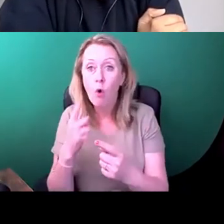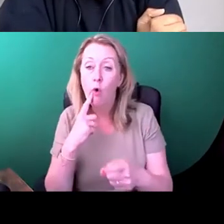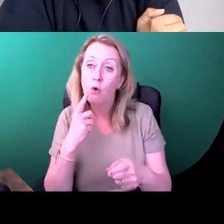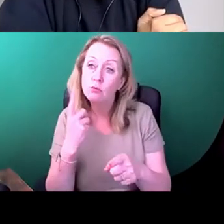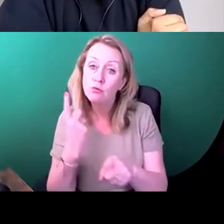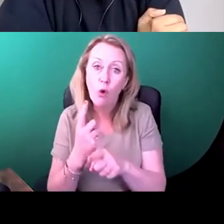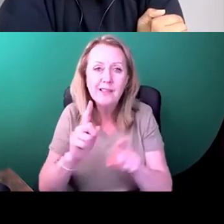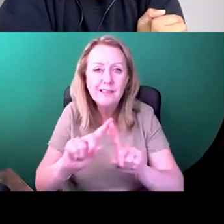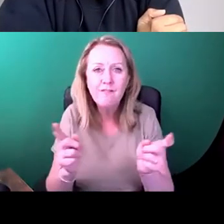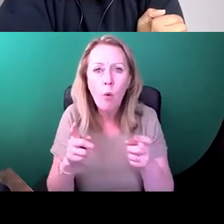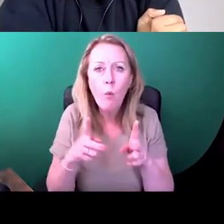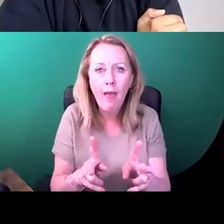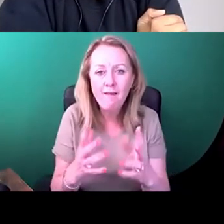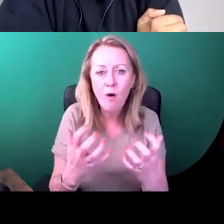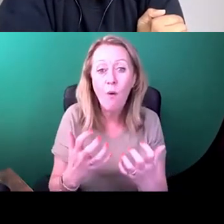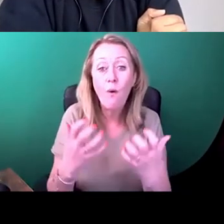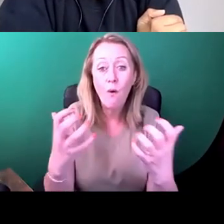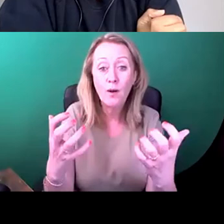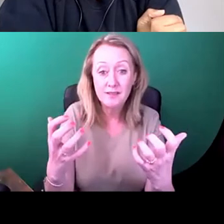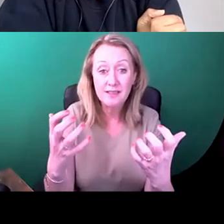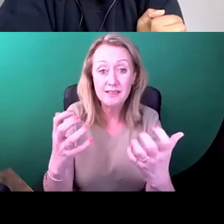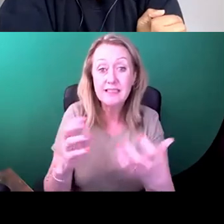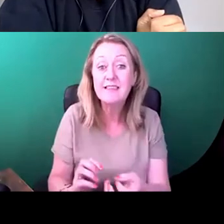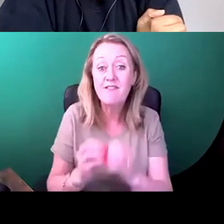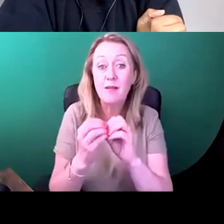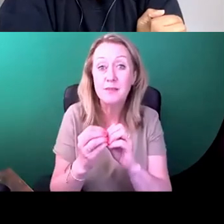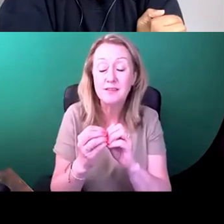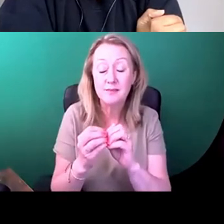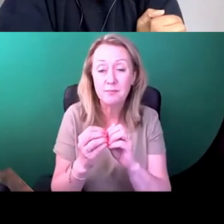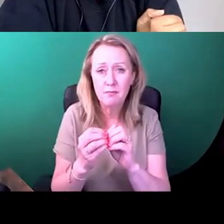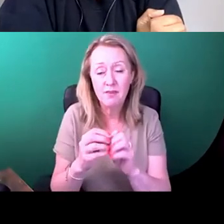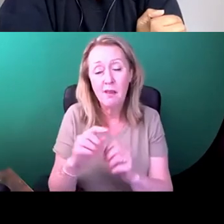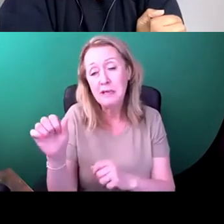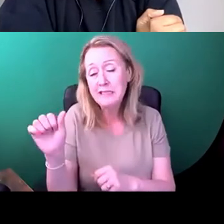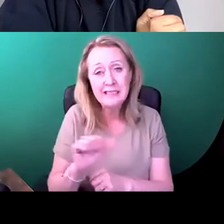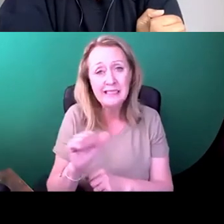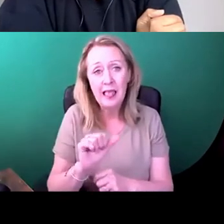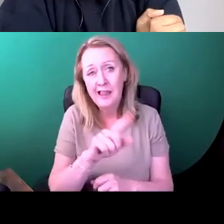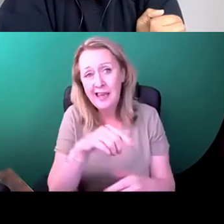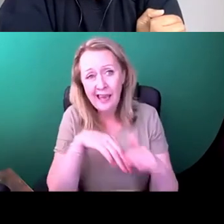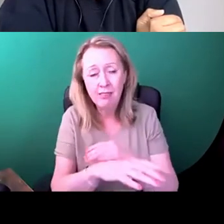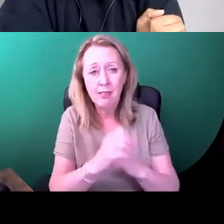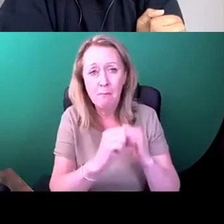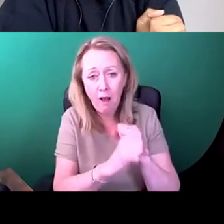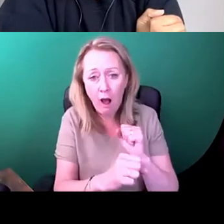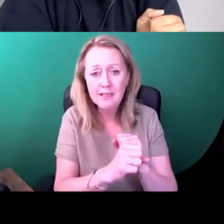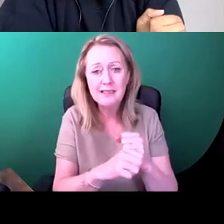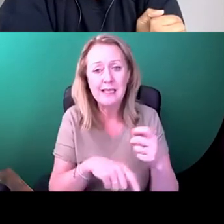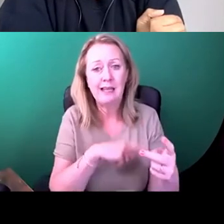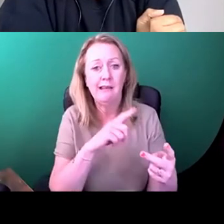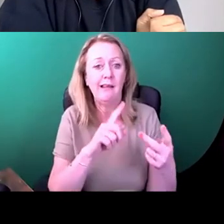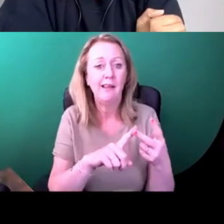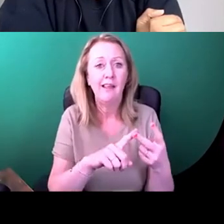audience development, is still in some cases something that sits within the marketing, educational or learning, and sometimes public